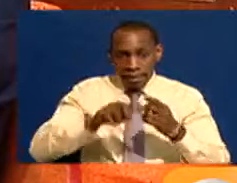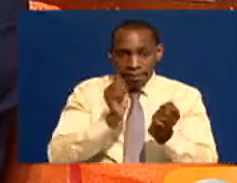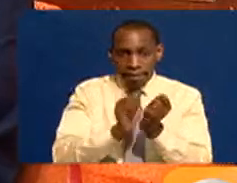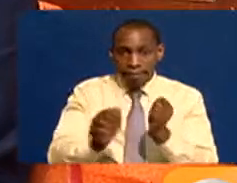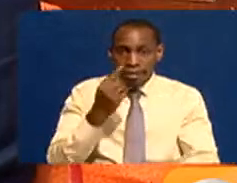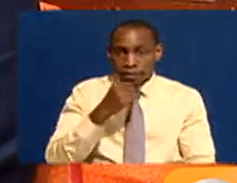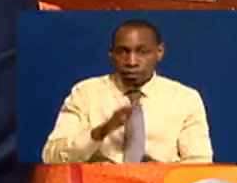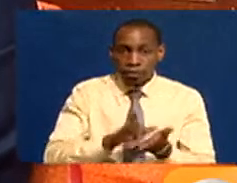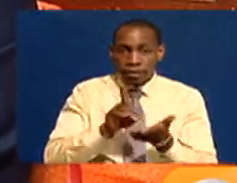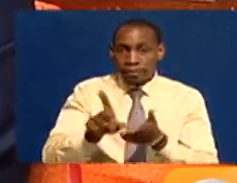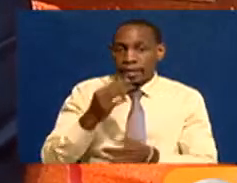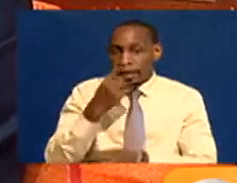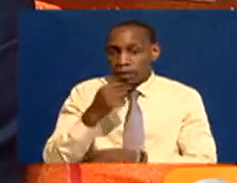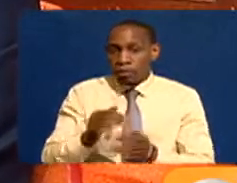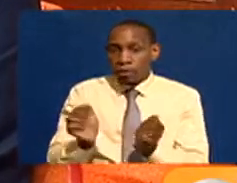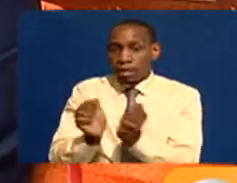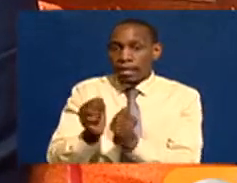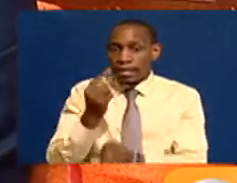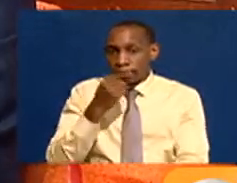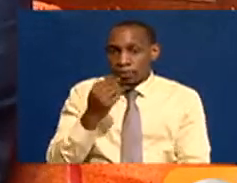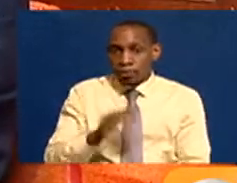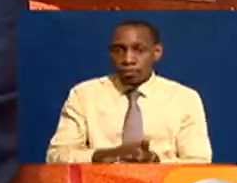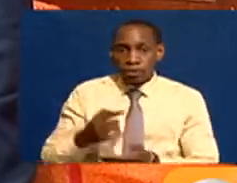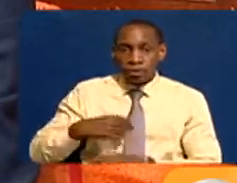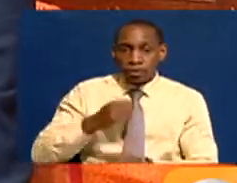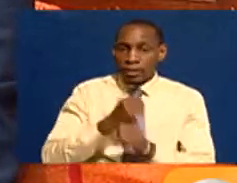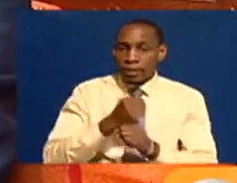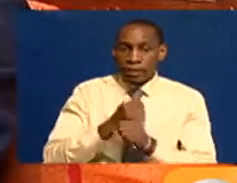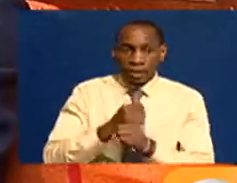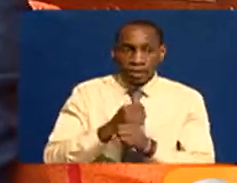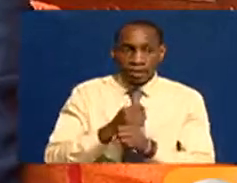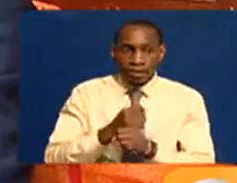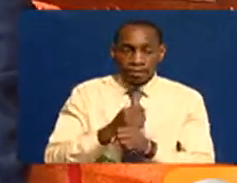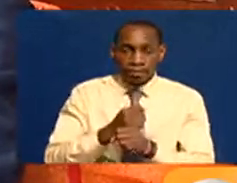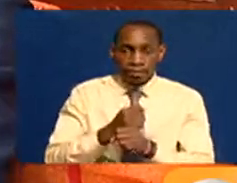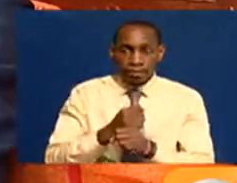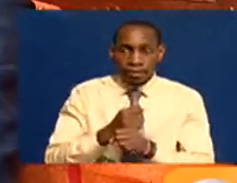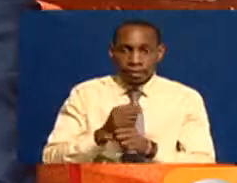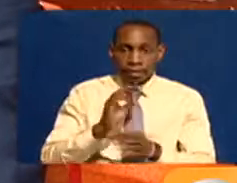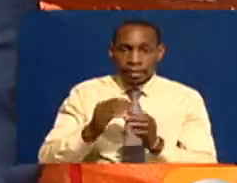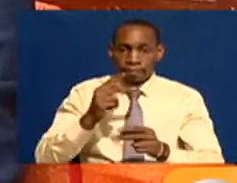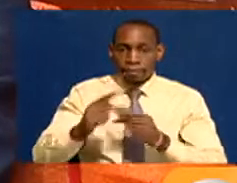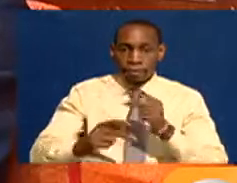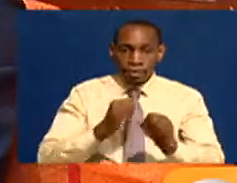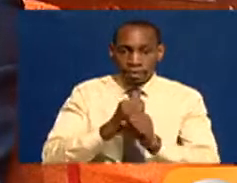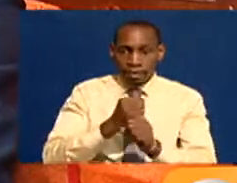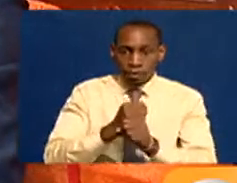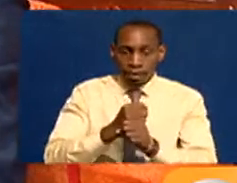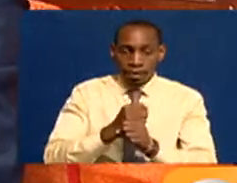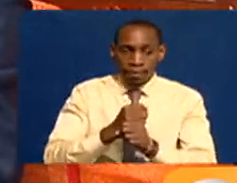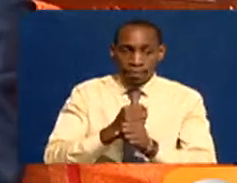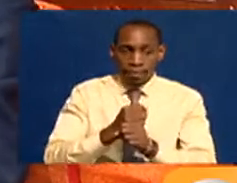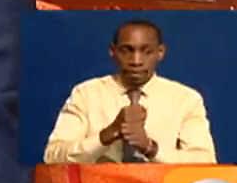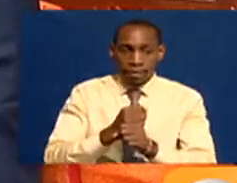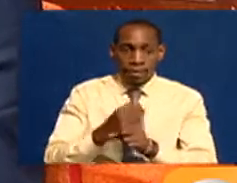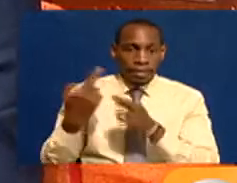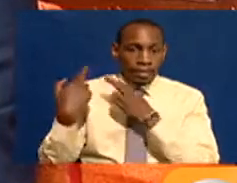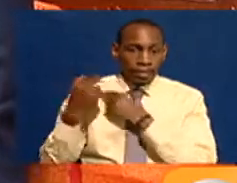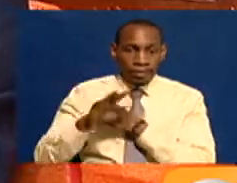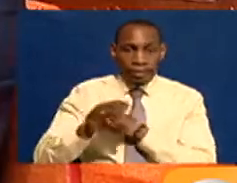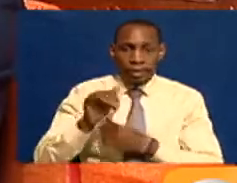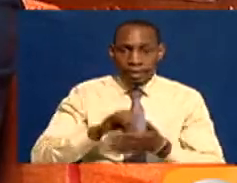can I fire and who should be arrested. Mm. We'll just do our work. If in the process of doing this work, it falls on you